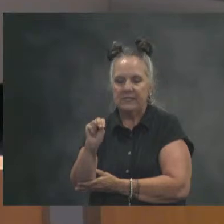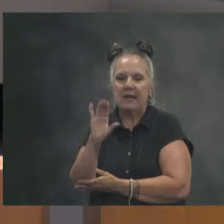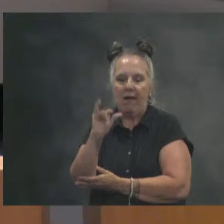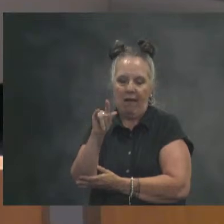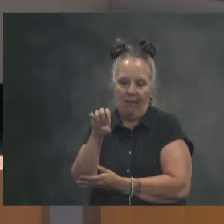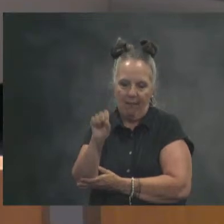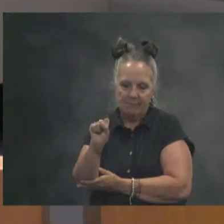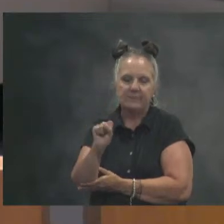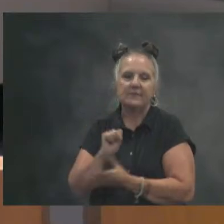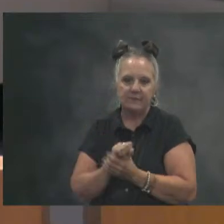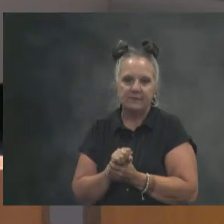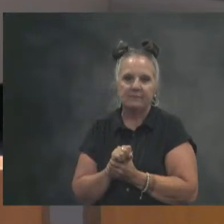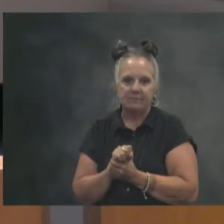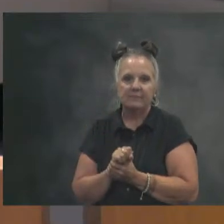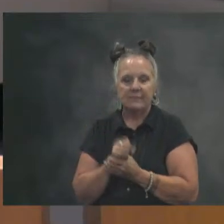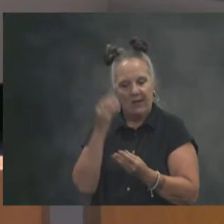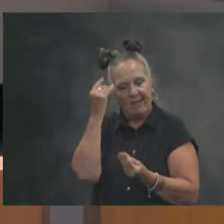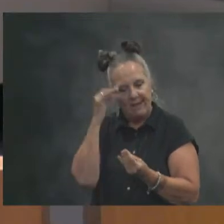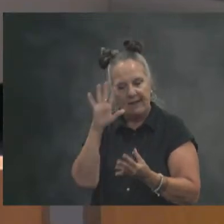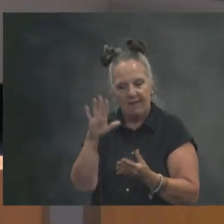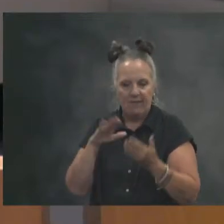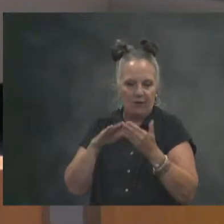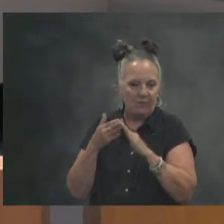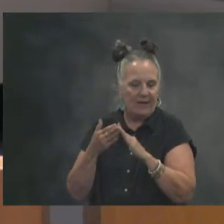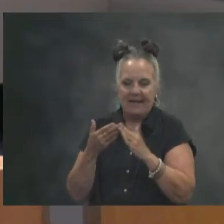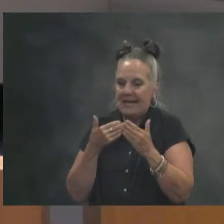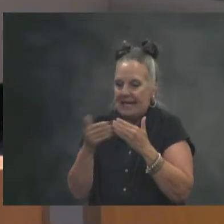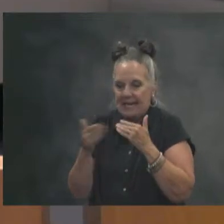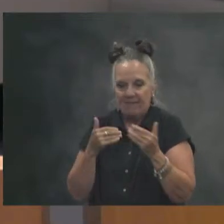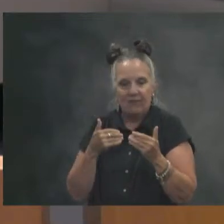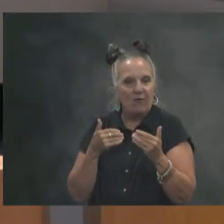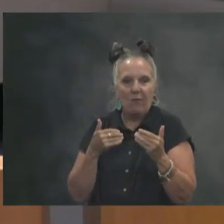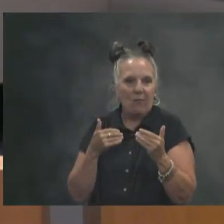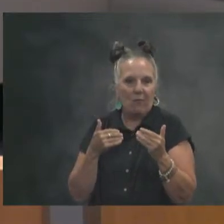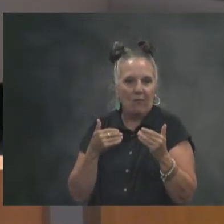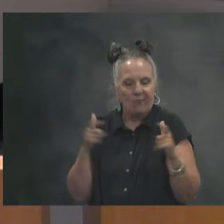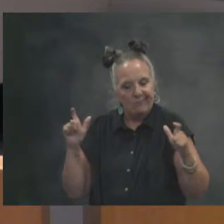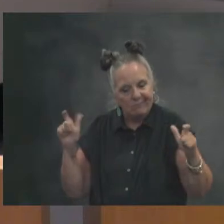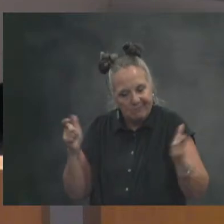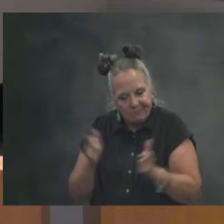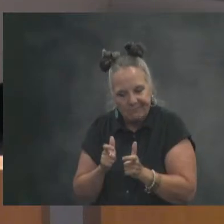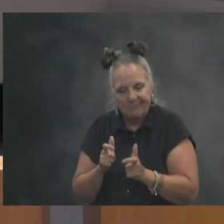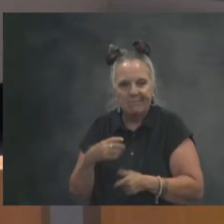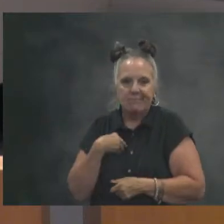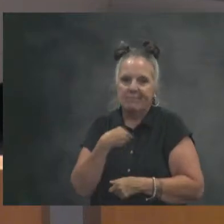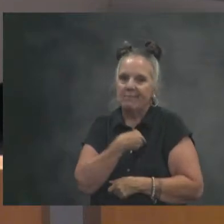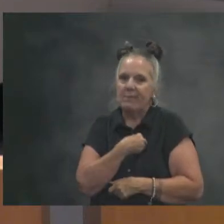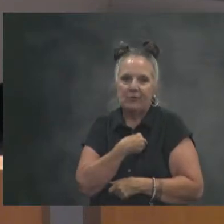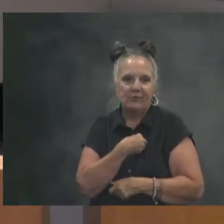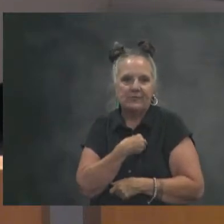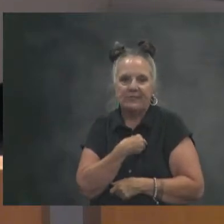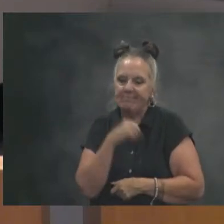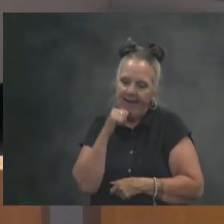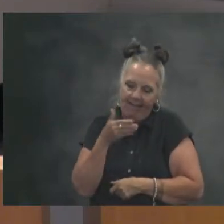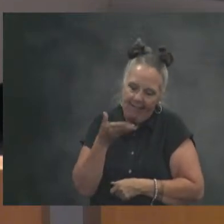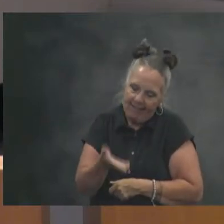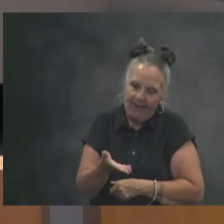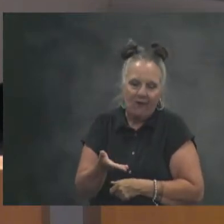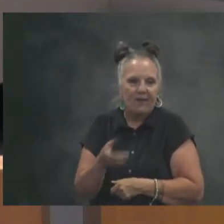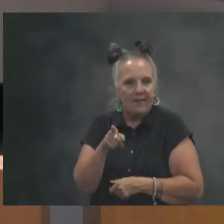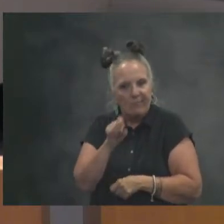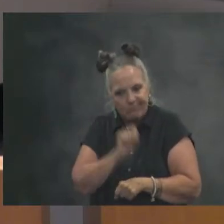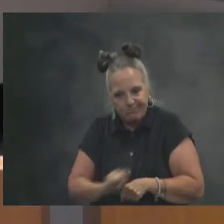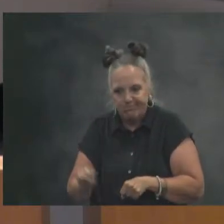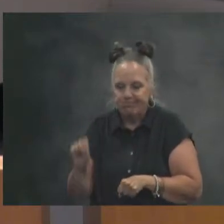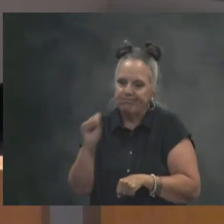Club. So to think of their communities even after they're gone, and all those members that have, aren't there anymore, but they did all the